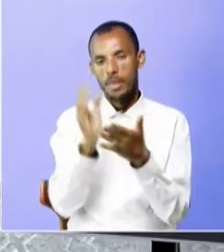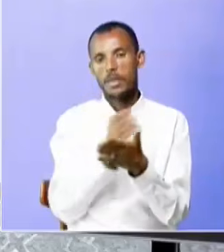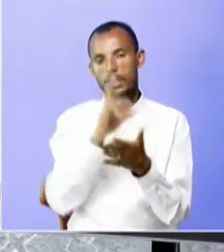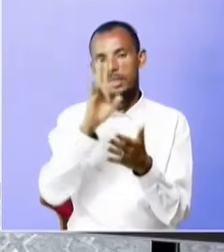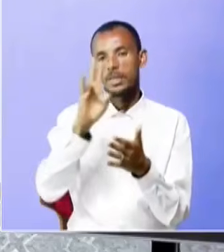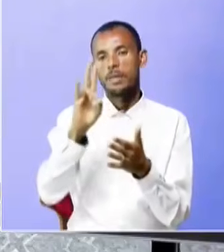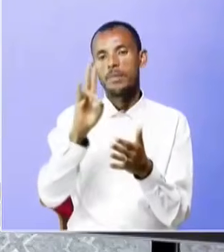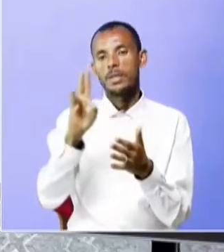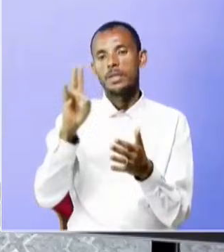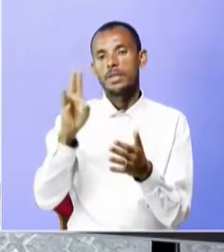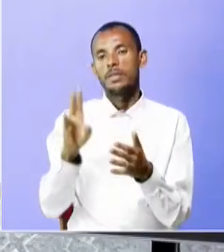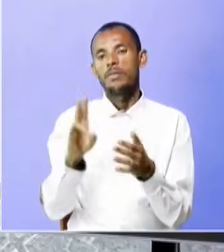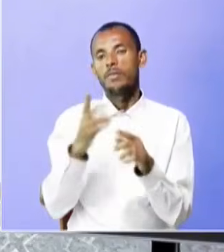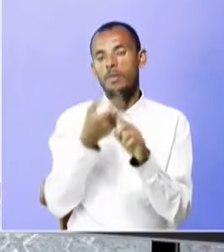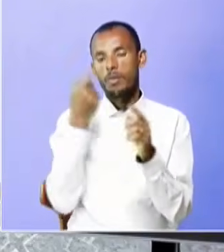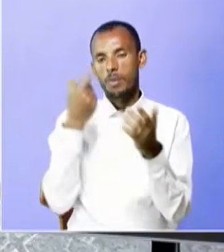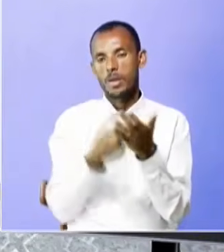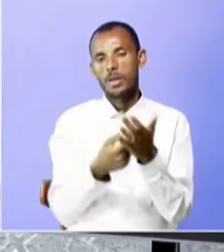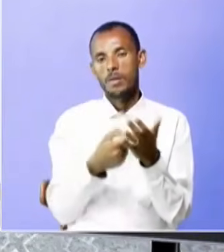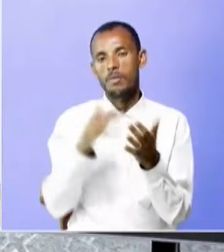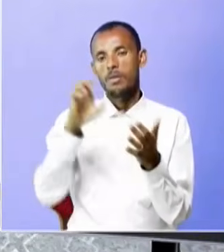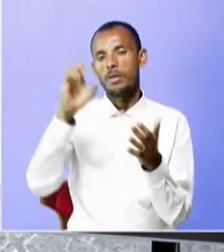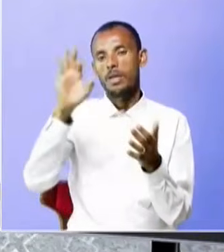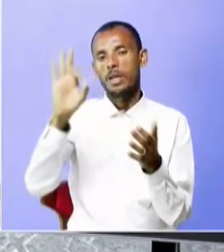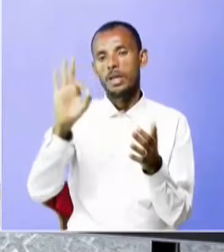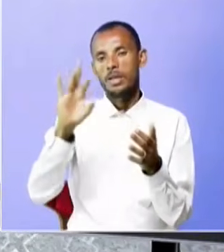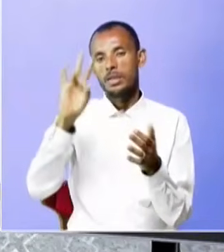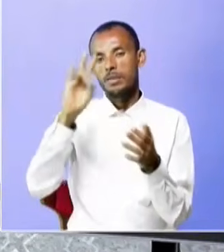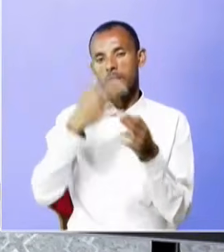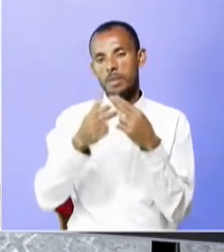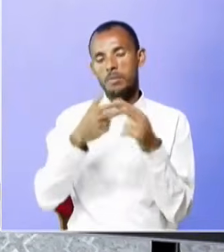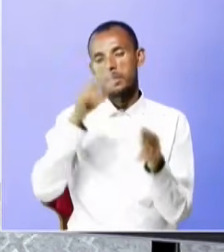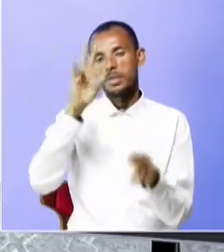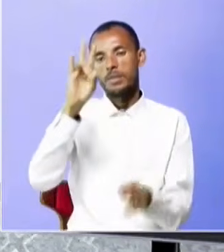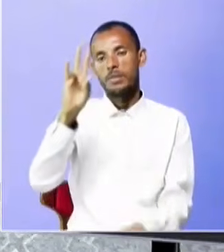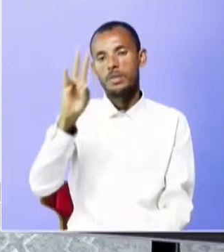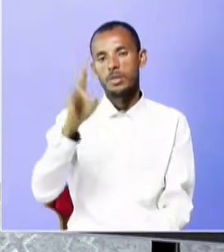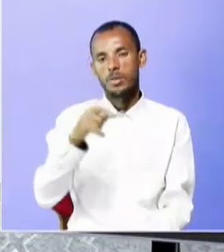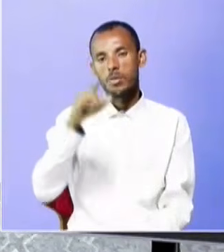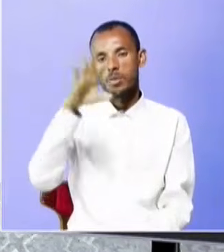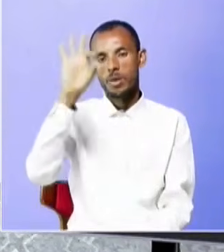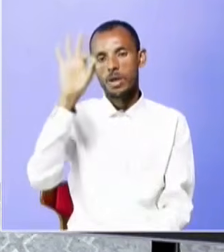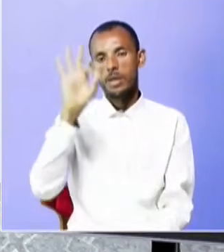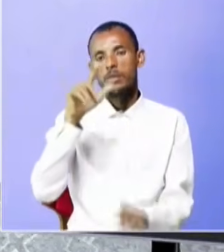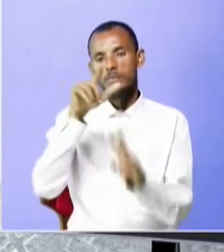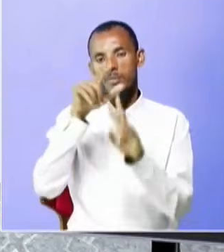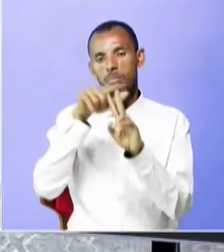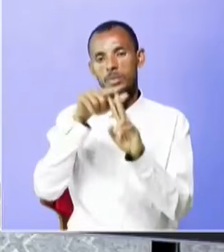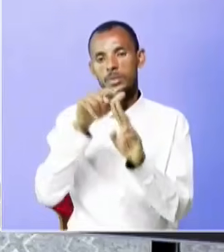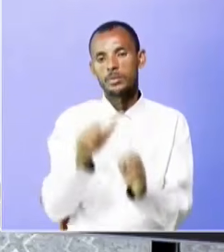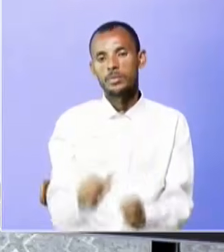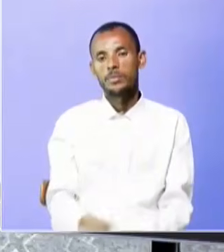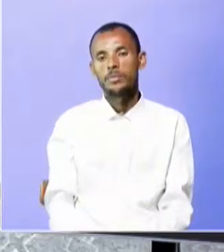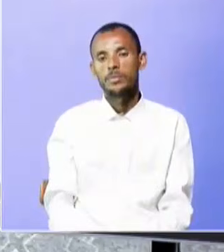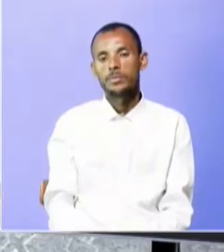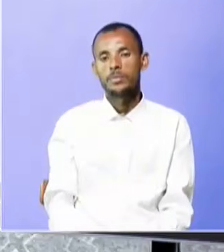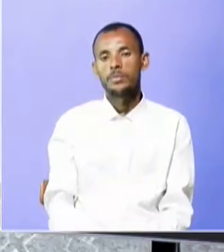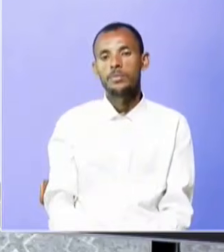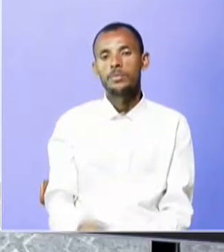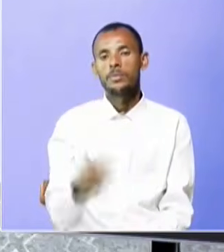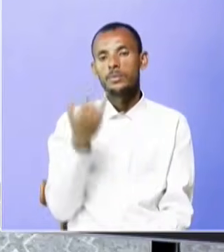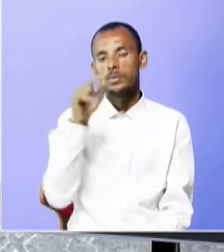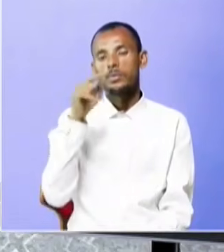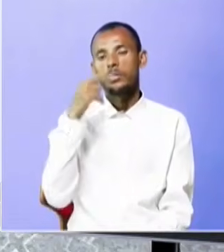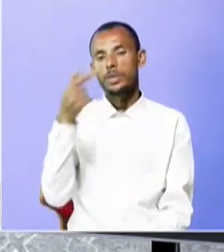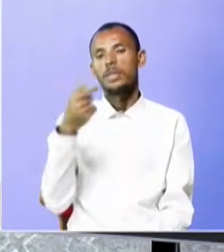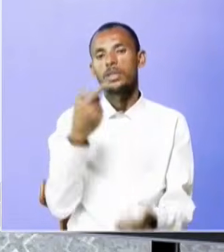7 from here because 49 is 7 times 7. You can also take pi. Okay, if you said